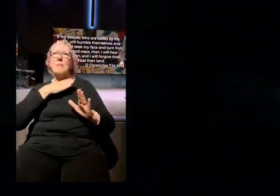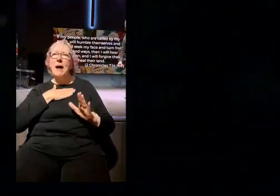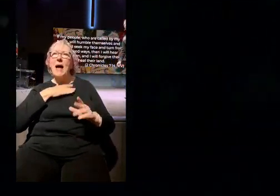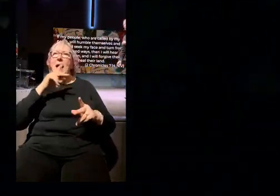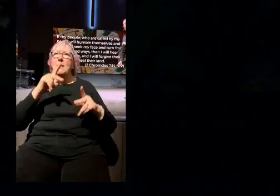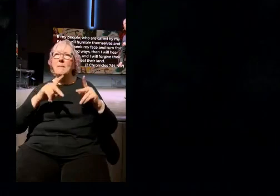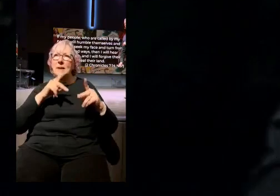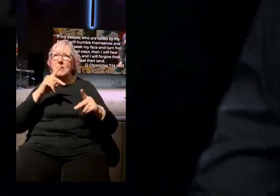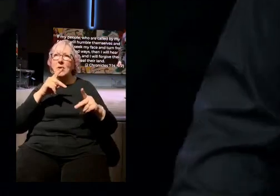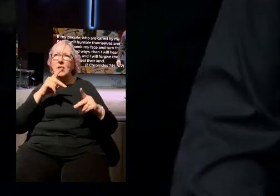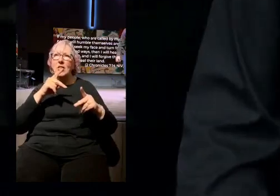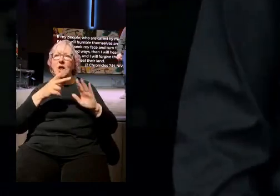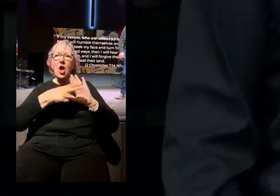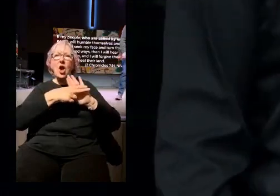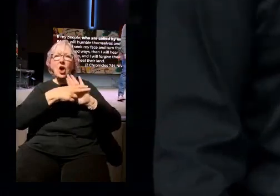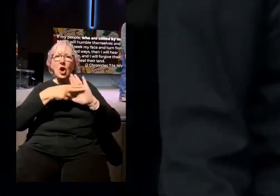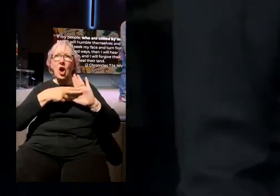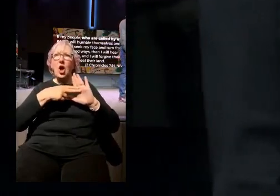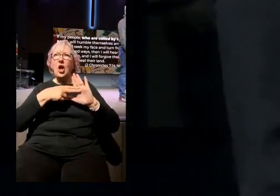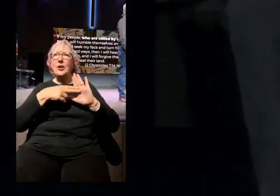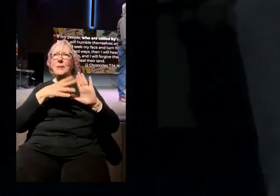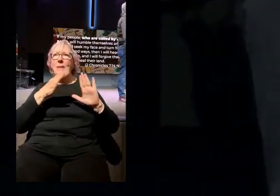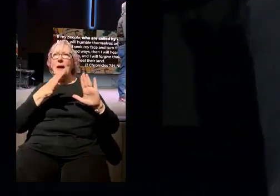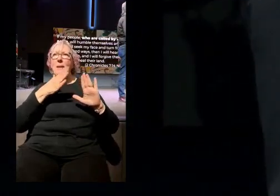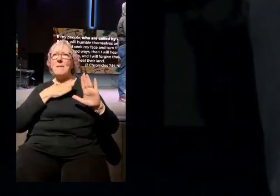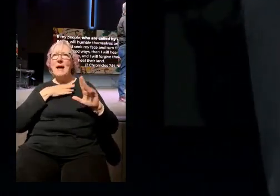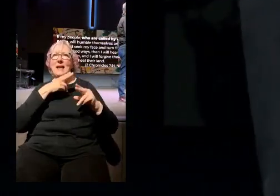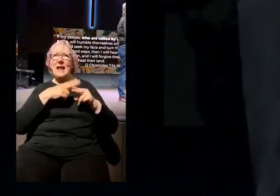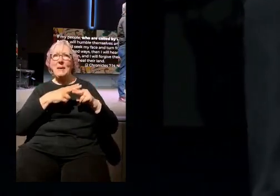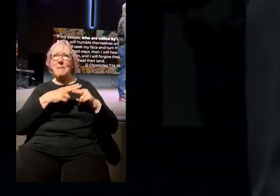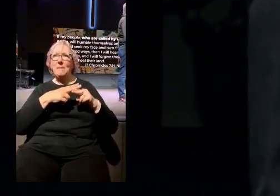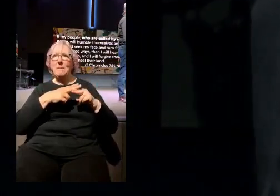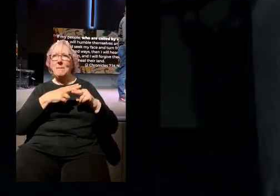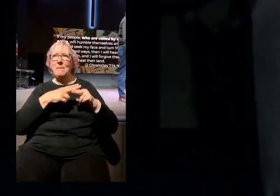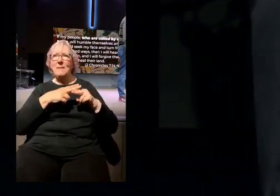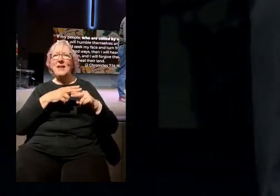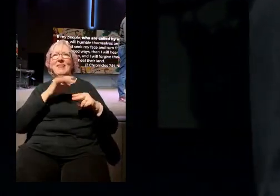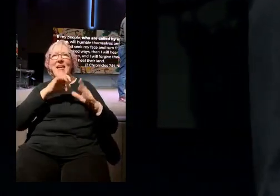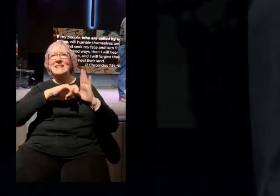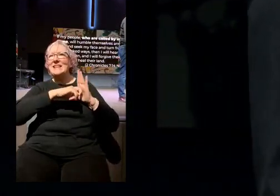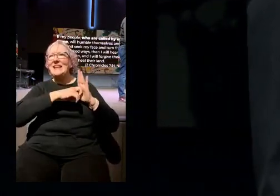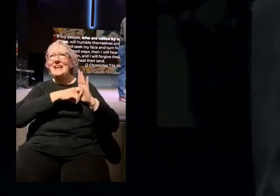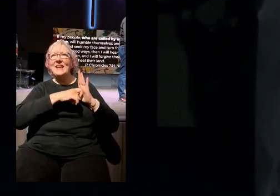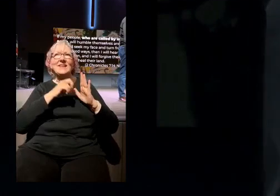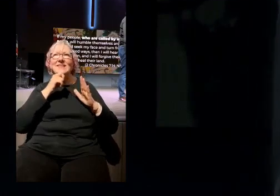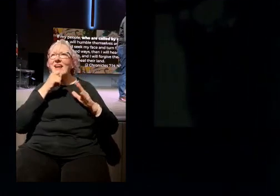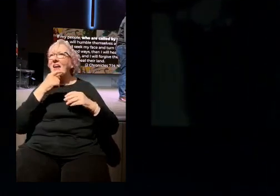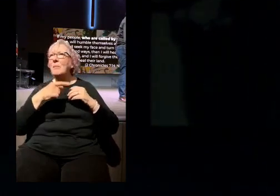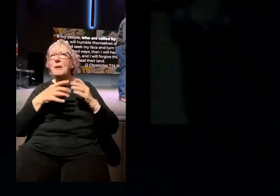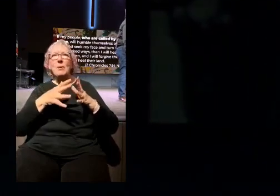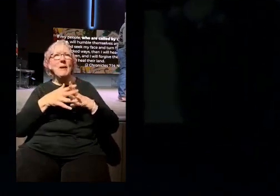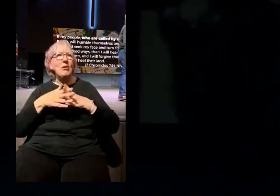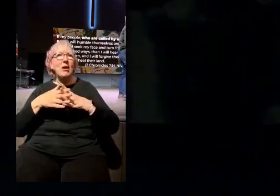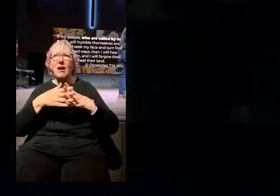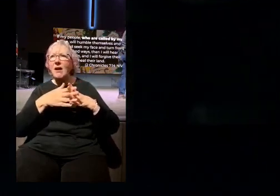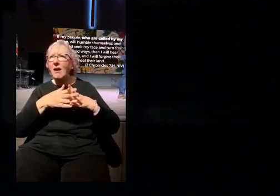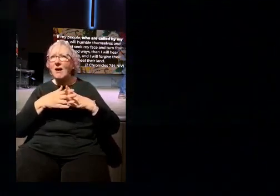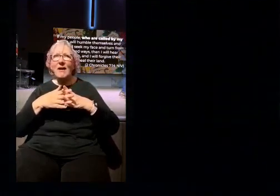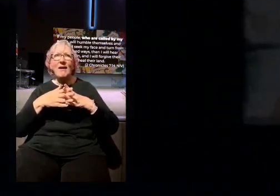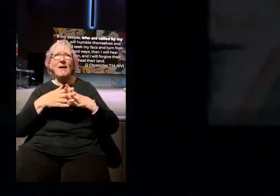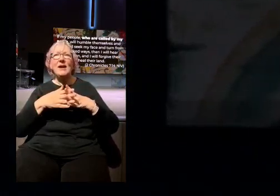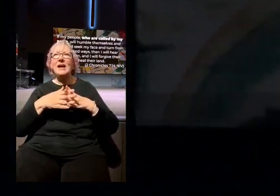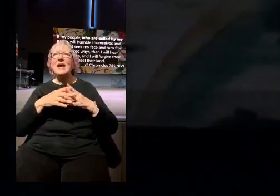name, this is the key to understanding the verse. It's not about America. It started by being for the nation